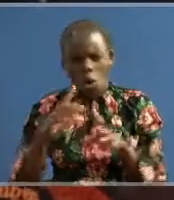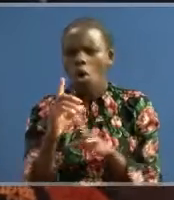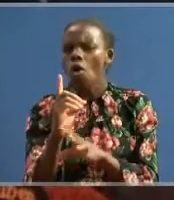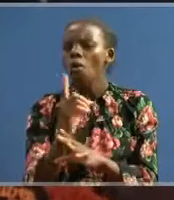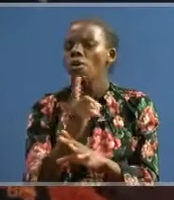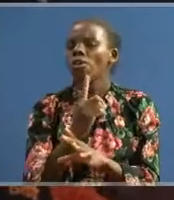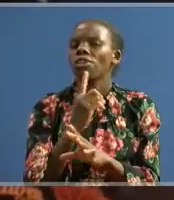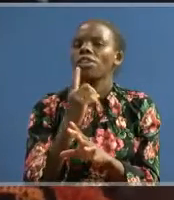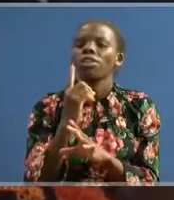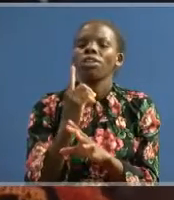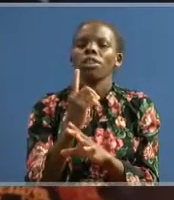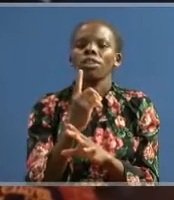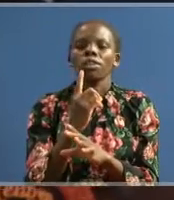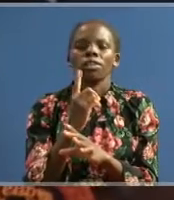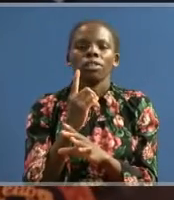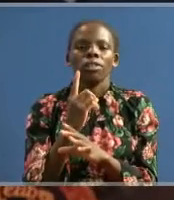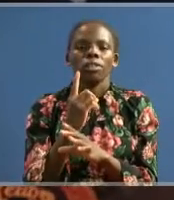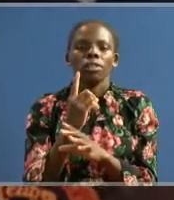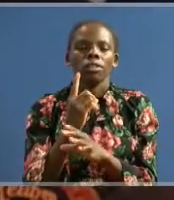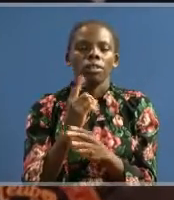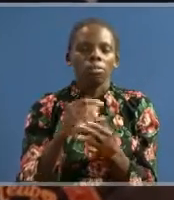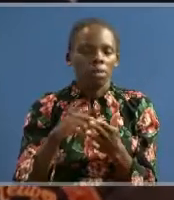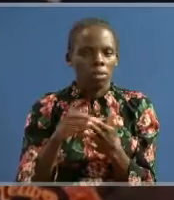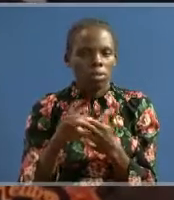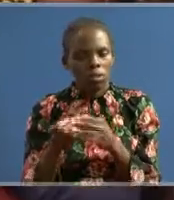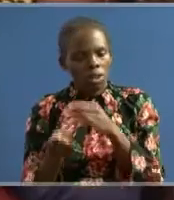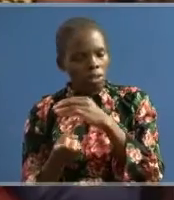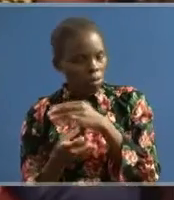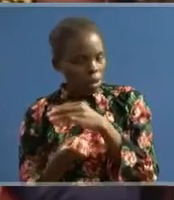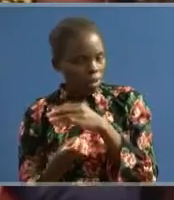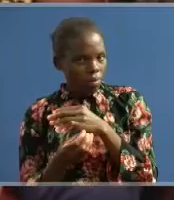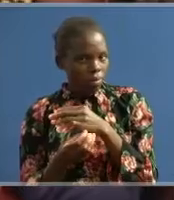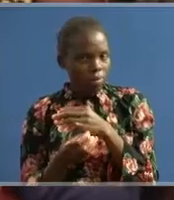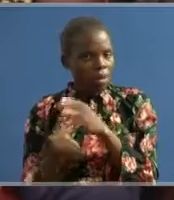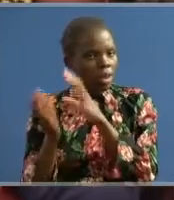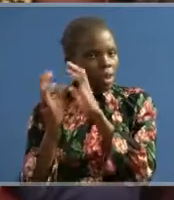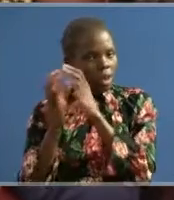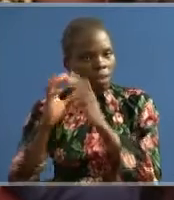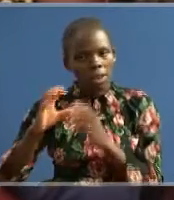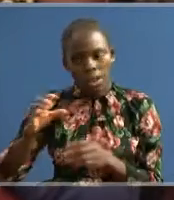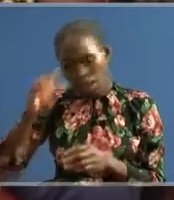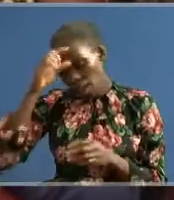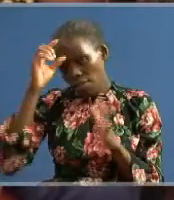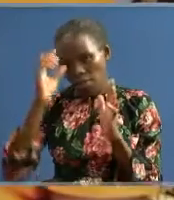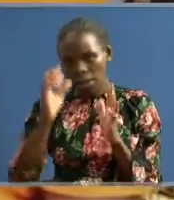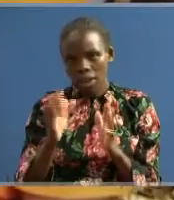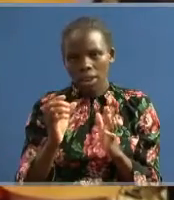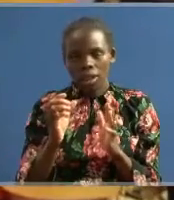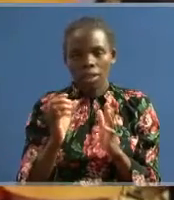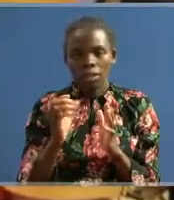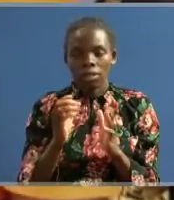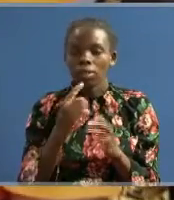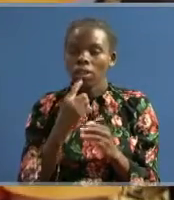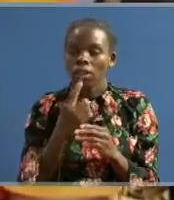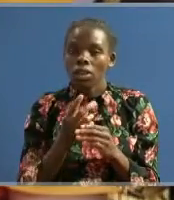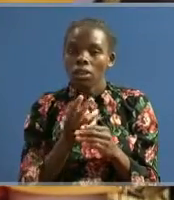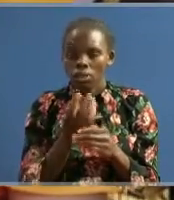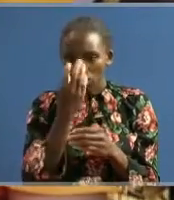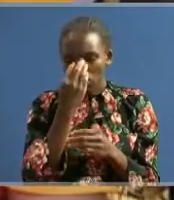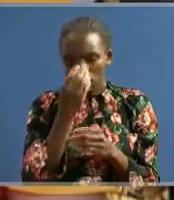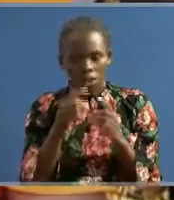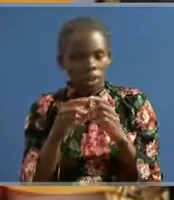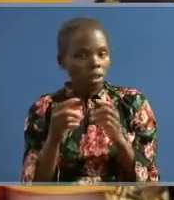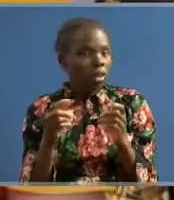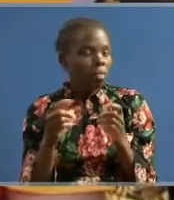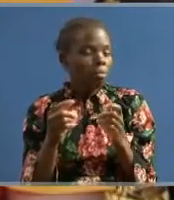pekee kamati ilitembea, tukawaeleza. Kilifi Governor Amason Kingi, on his part, said Ruto goes against Raila